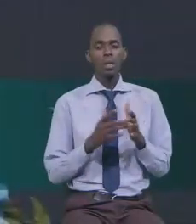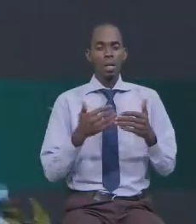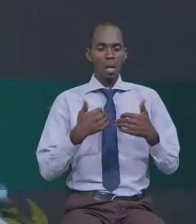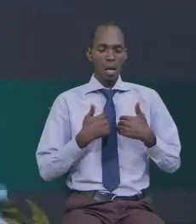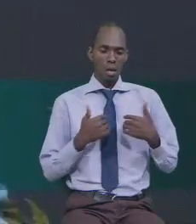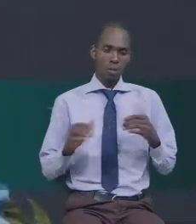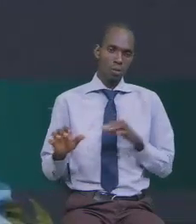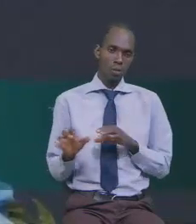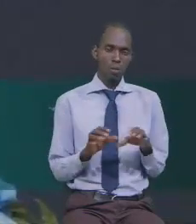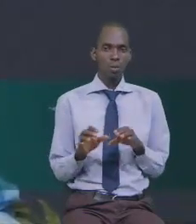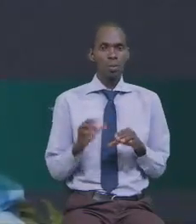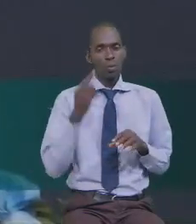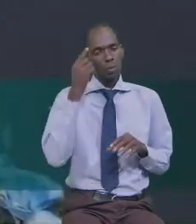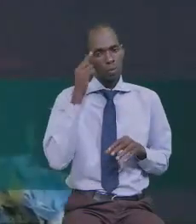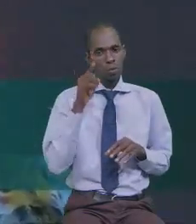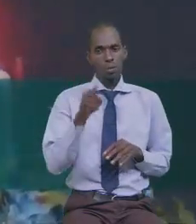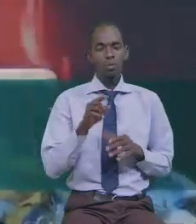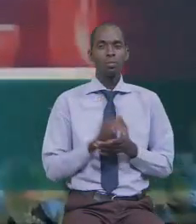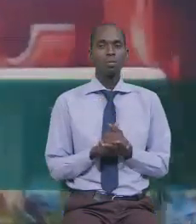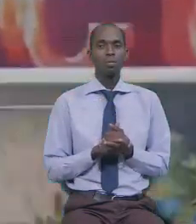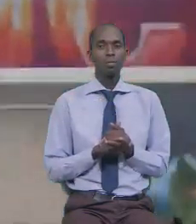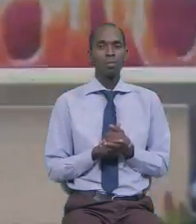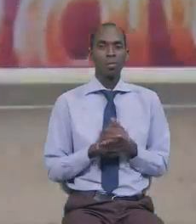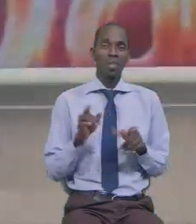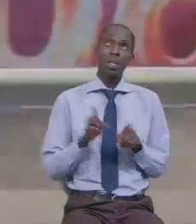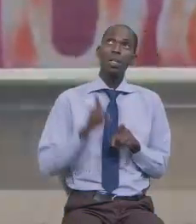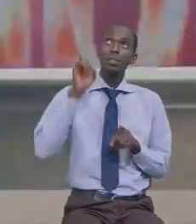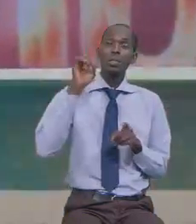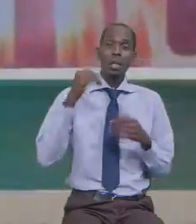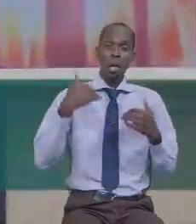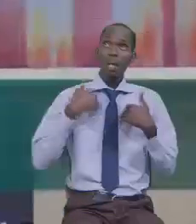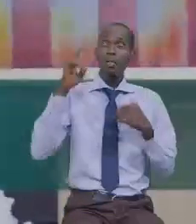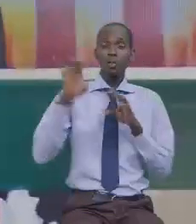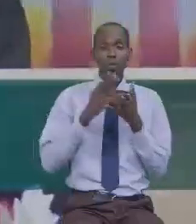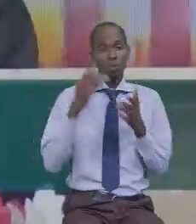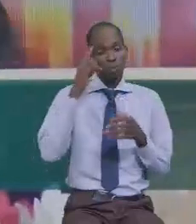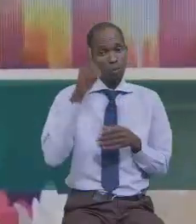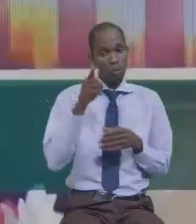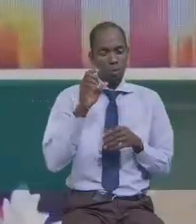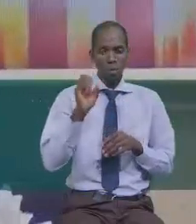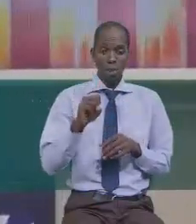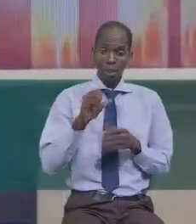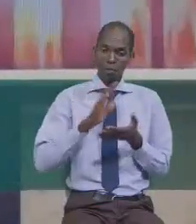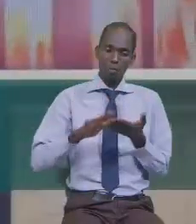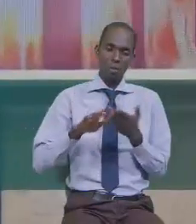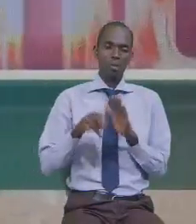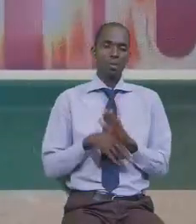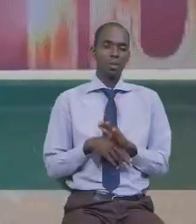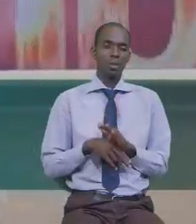done for you. Has he done something for you? Forgiveness. Has he done something for